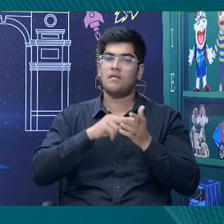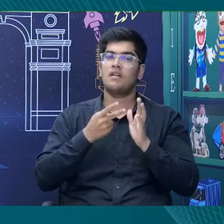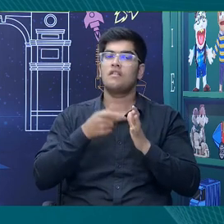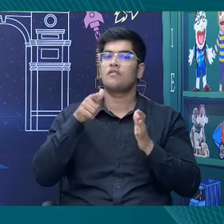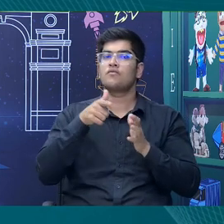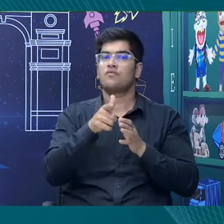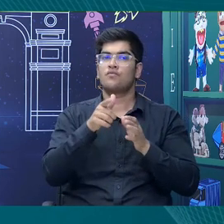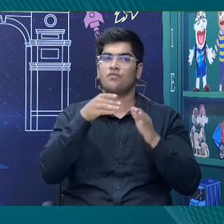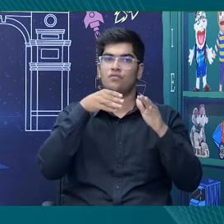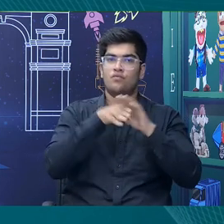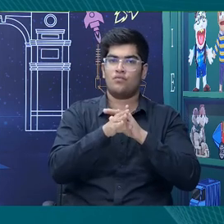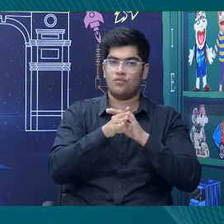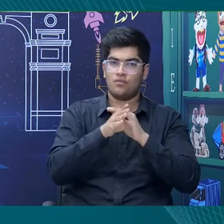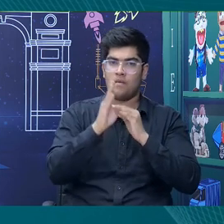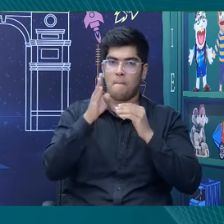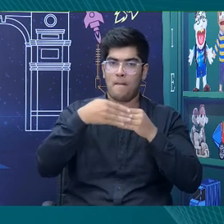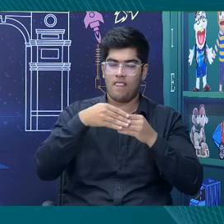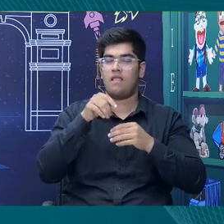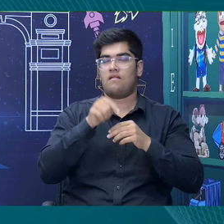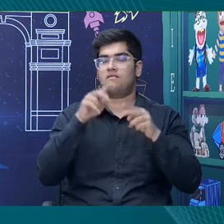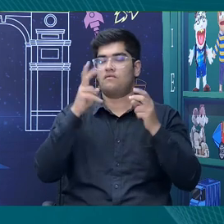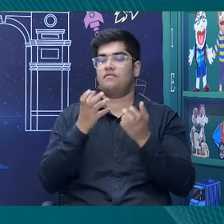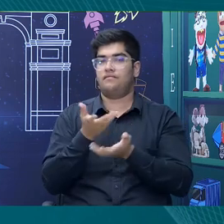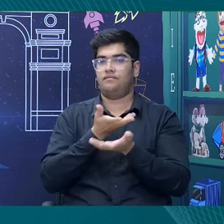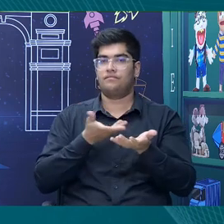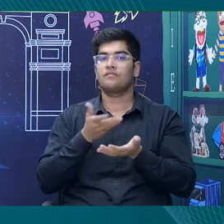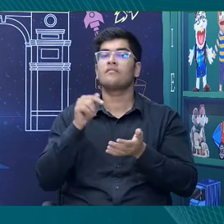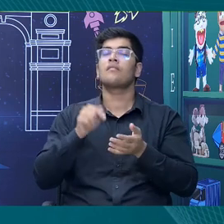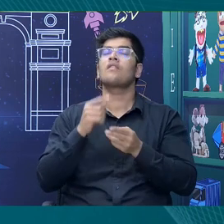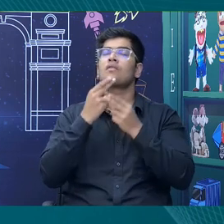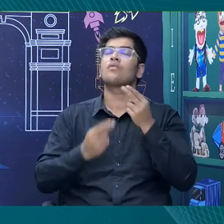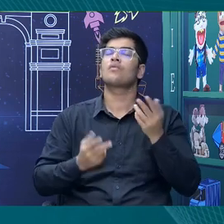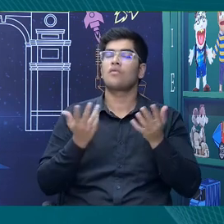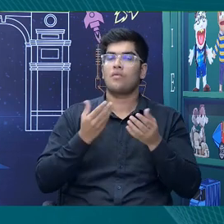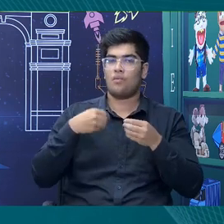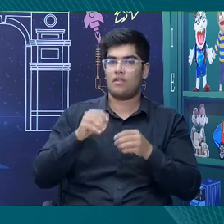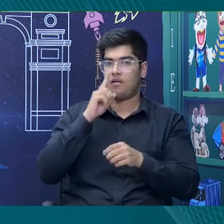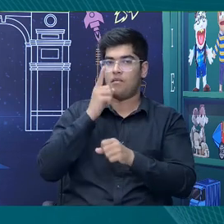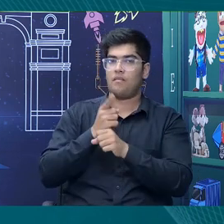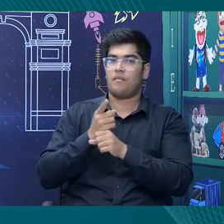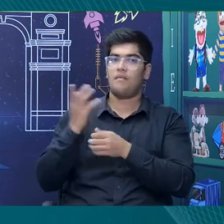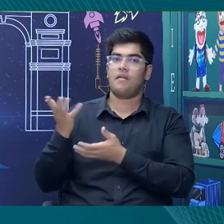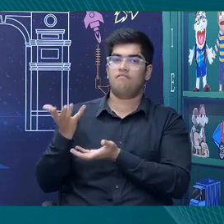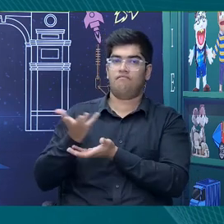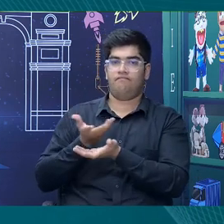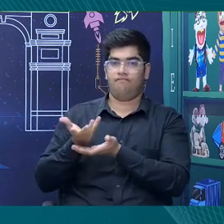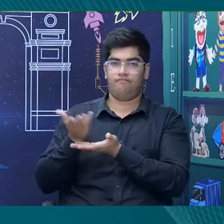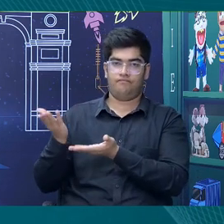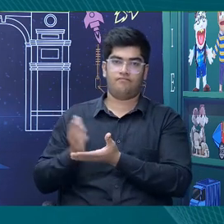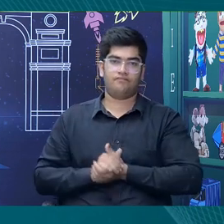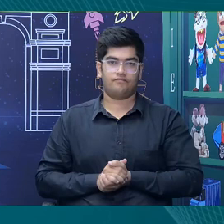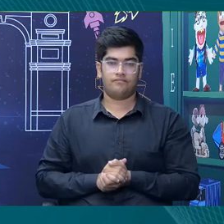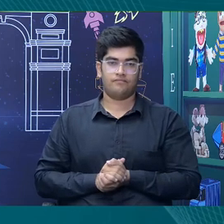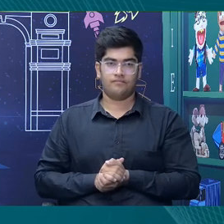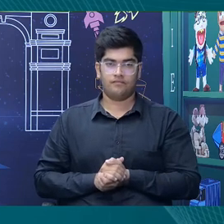in this chapter, what is the theme of the chapter, we are all going to discuss with Divya Gupta, ma'am. So, ma'am, can we